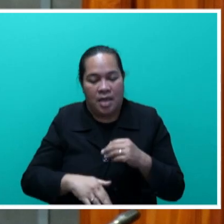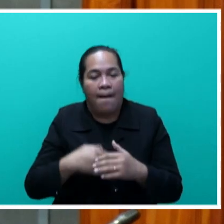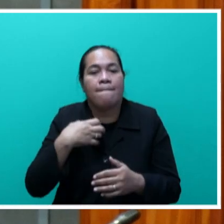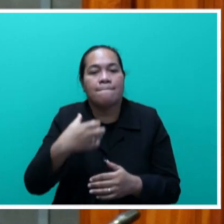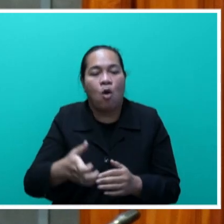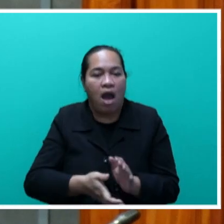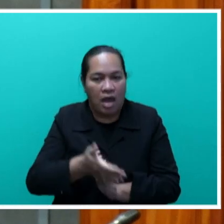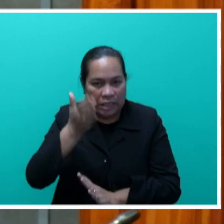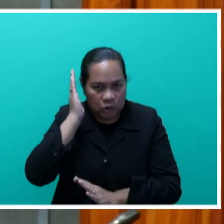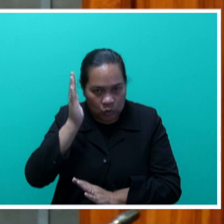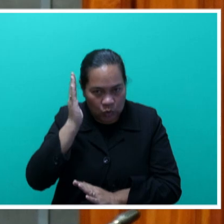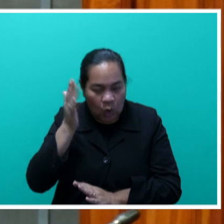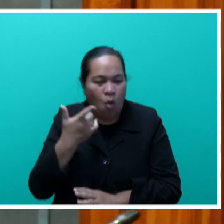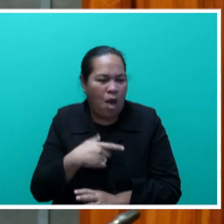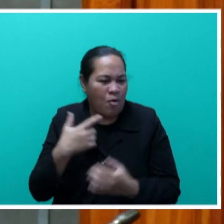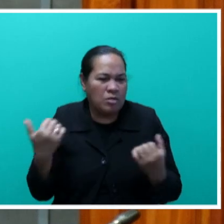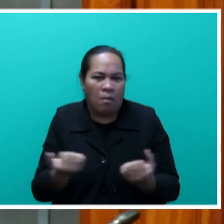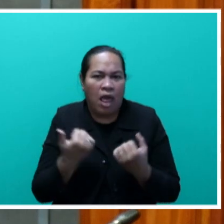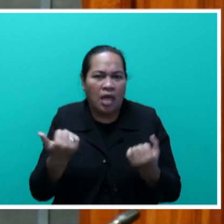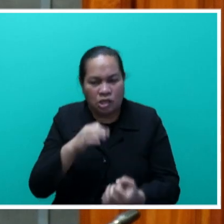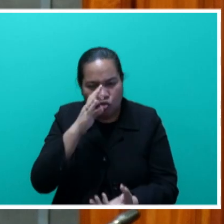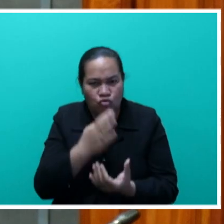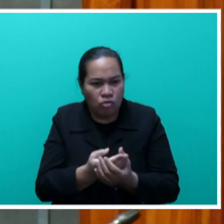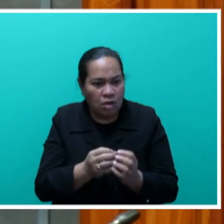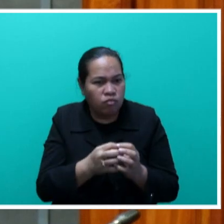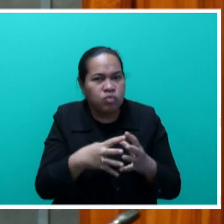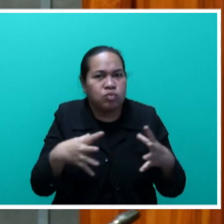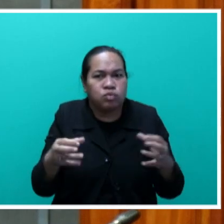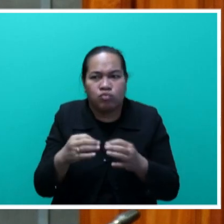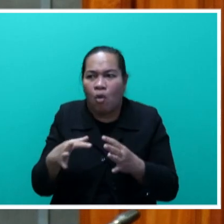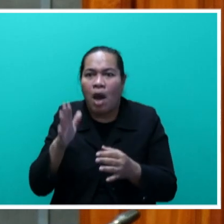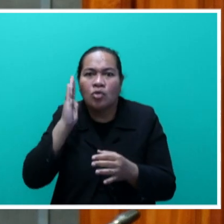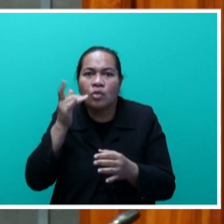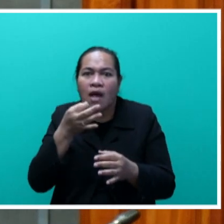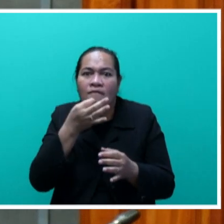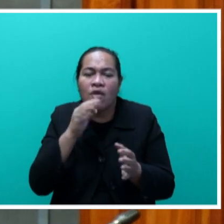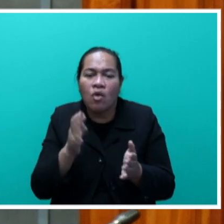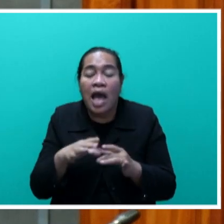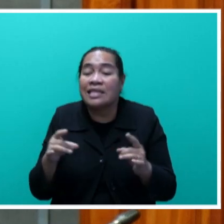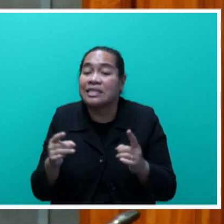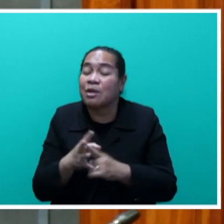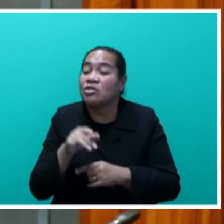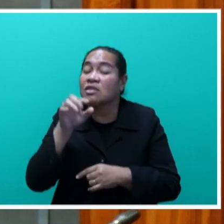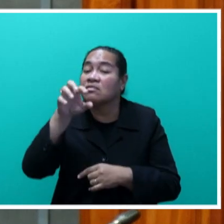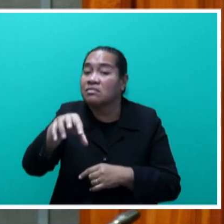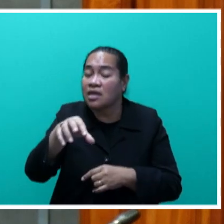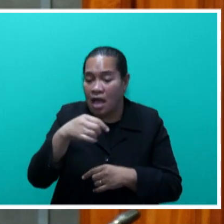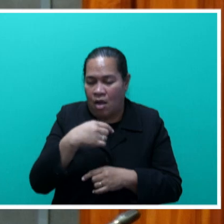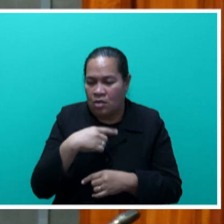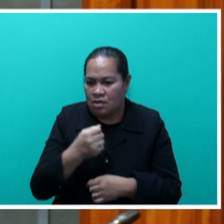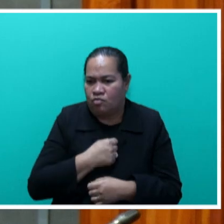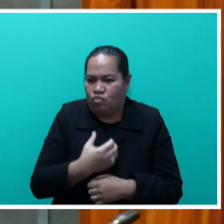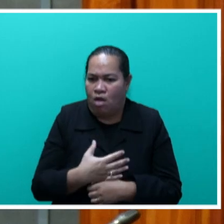sir, to accommodate the growing student population. For instance, in the Tikin of Wanikeli, I was very impressed